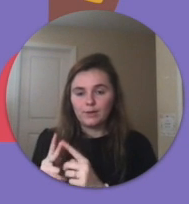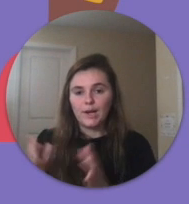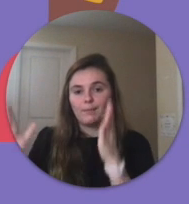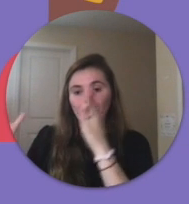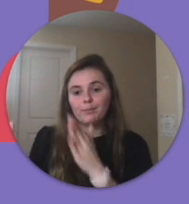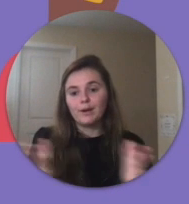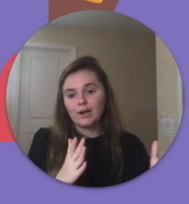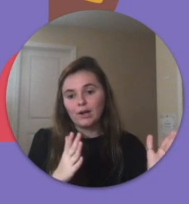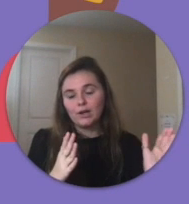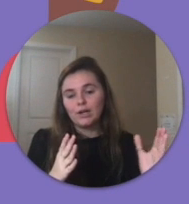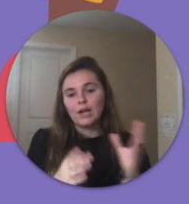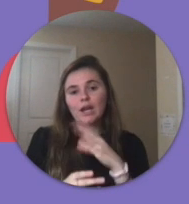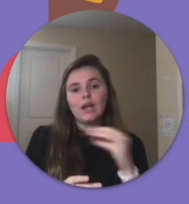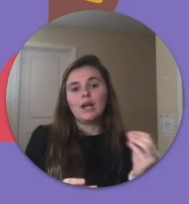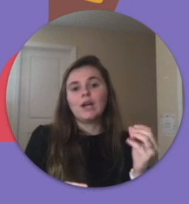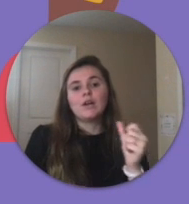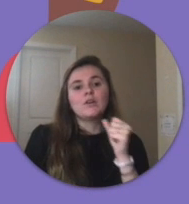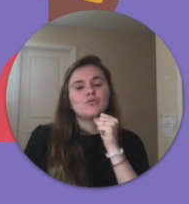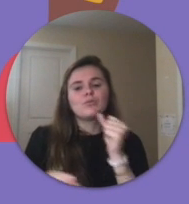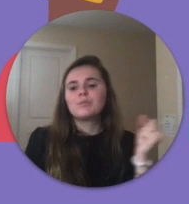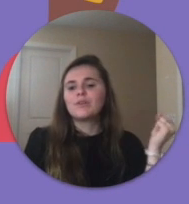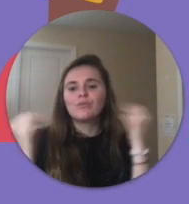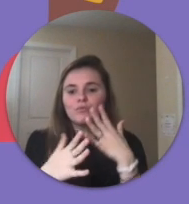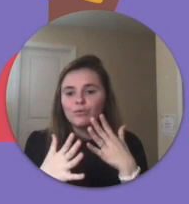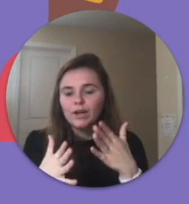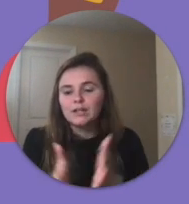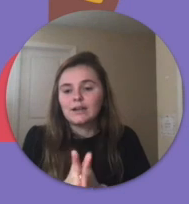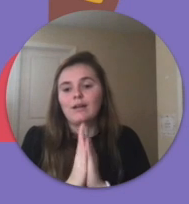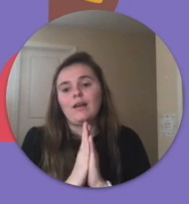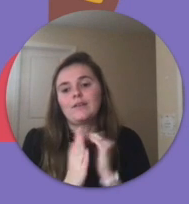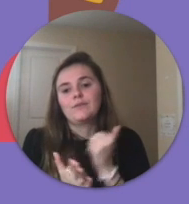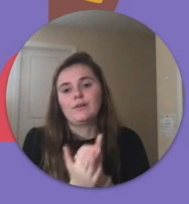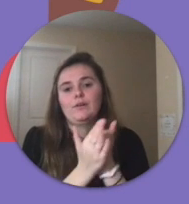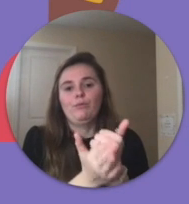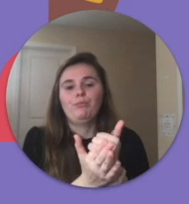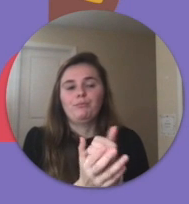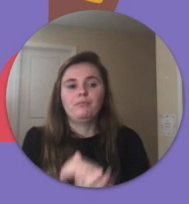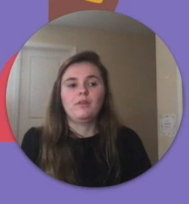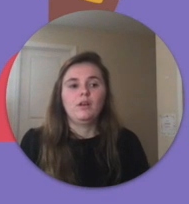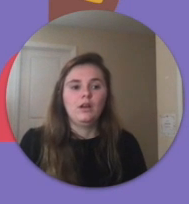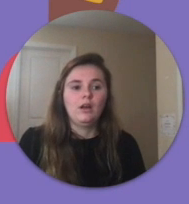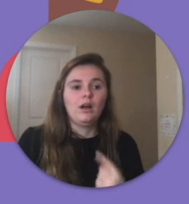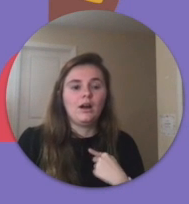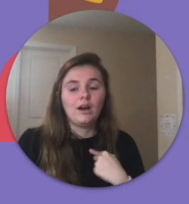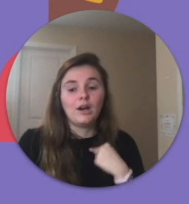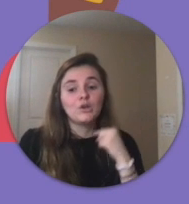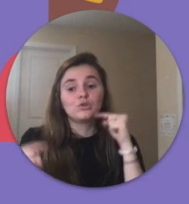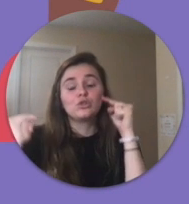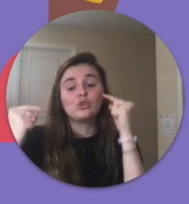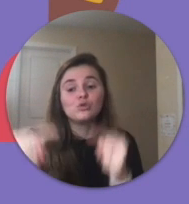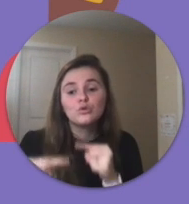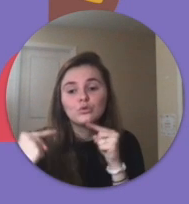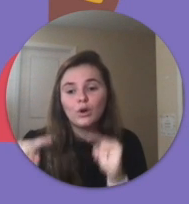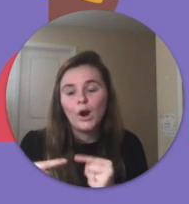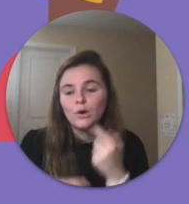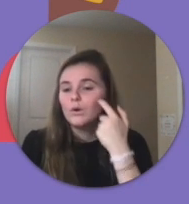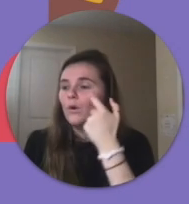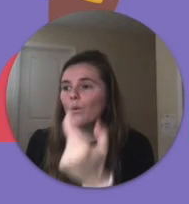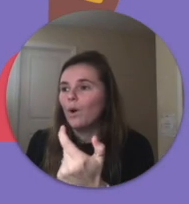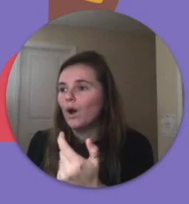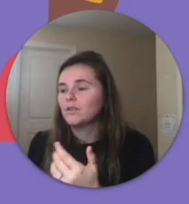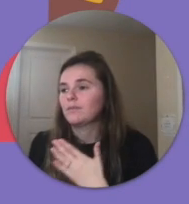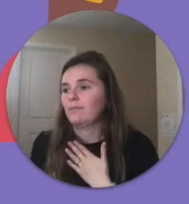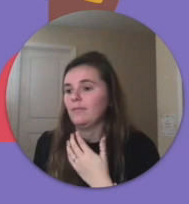The third thing that I learned was always come prepared and don't be afraid to reach out for help. And